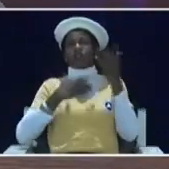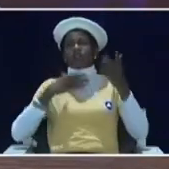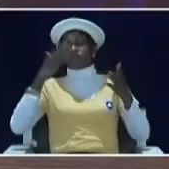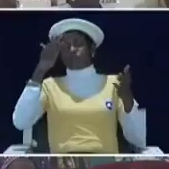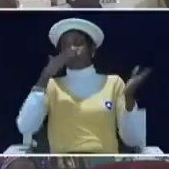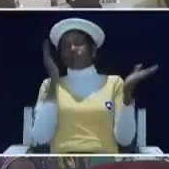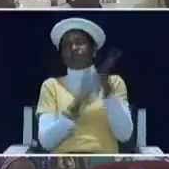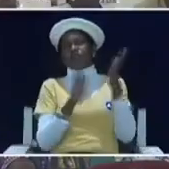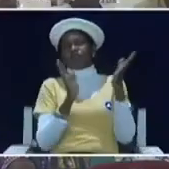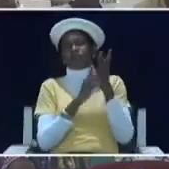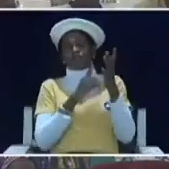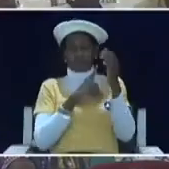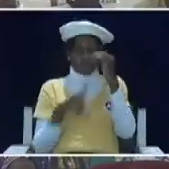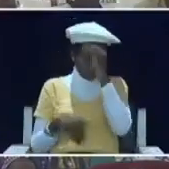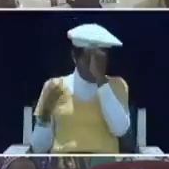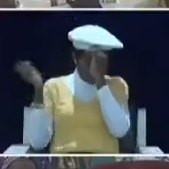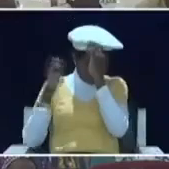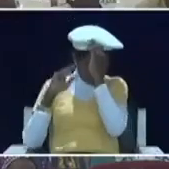Lord.